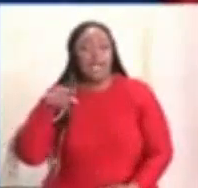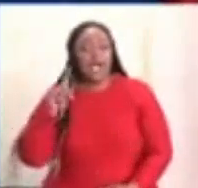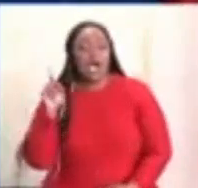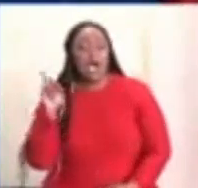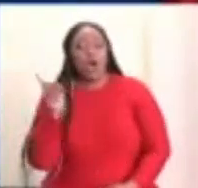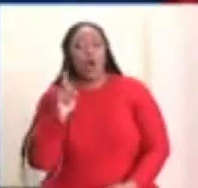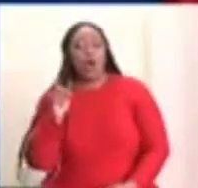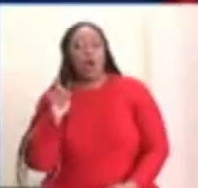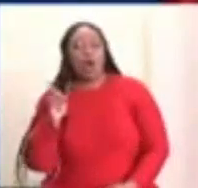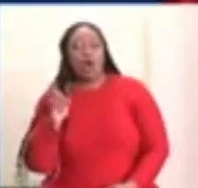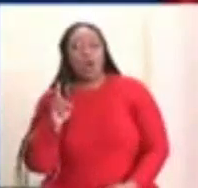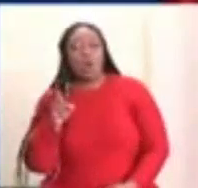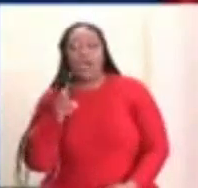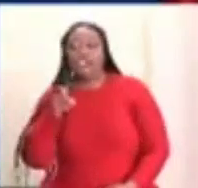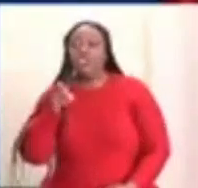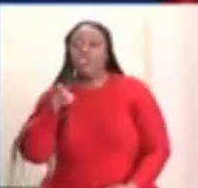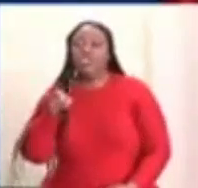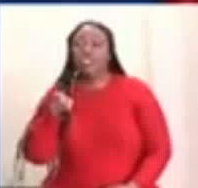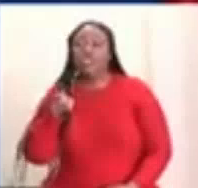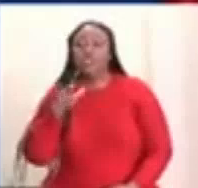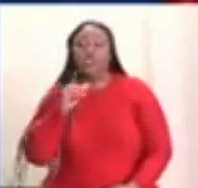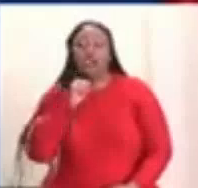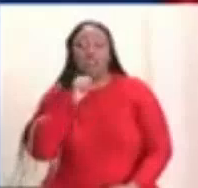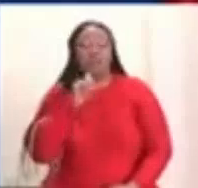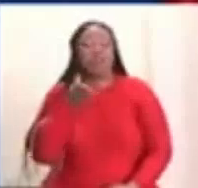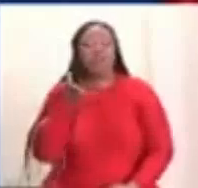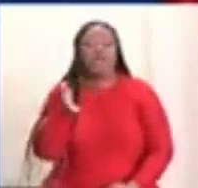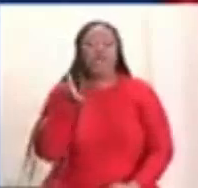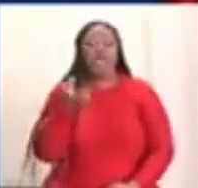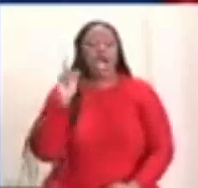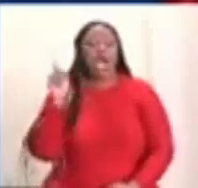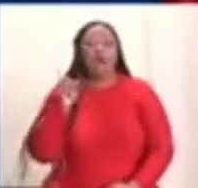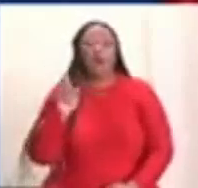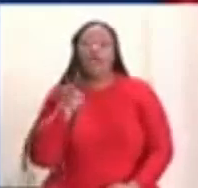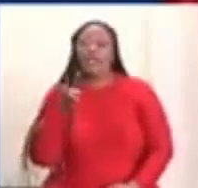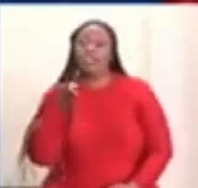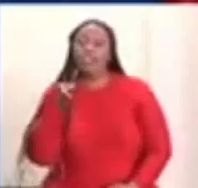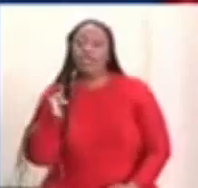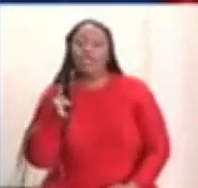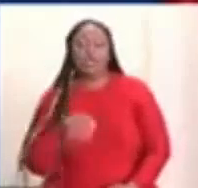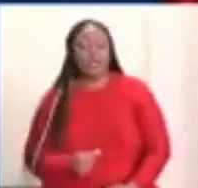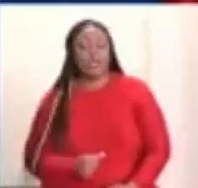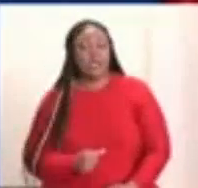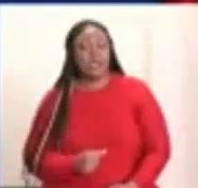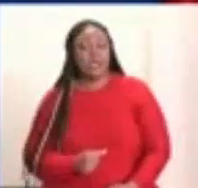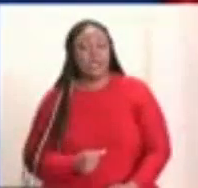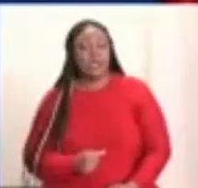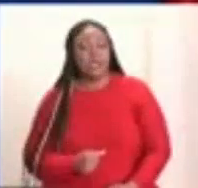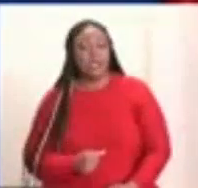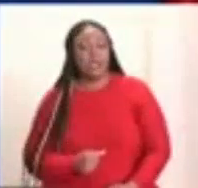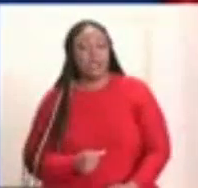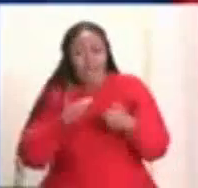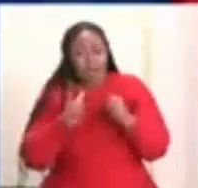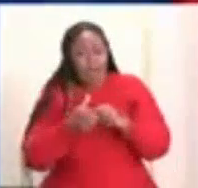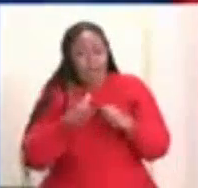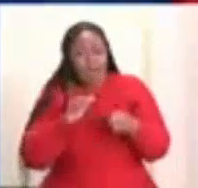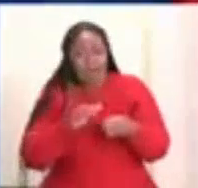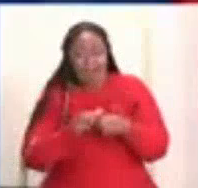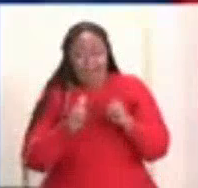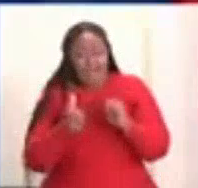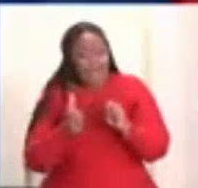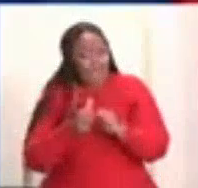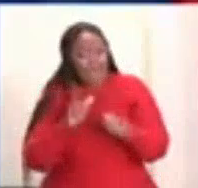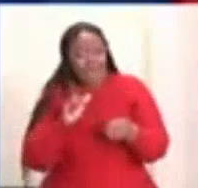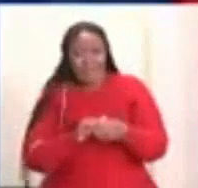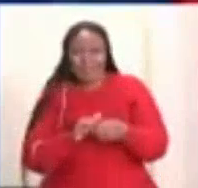Why? Why? What moves did they make to help people relocate effortlessly? This cannot